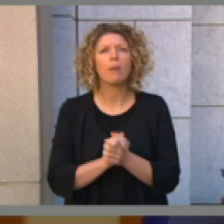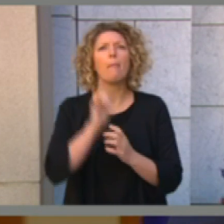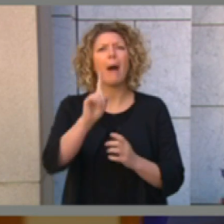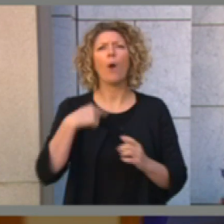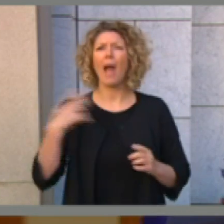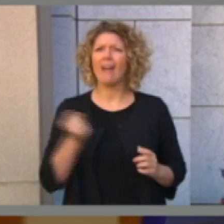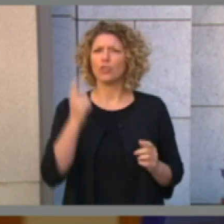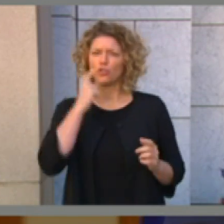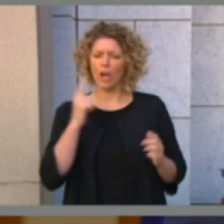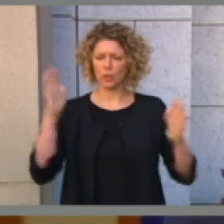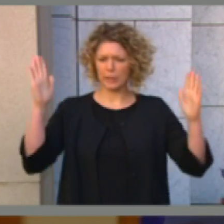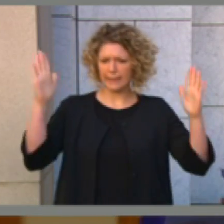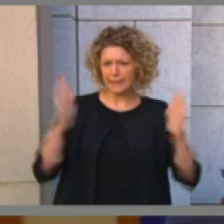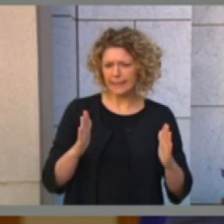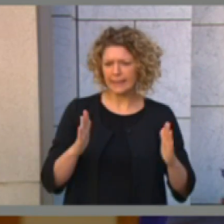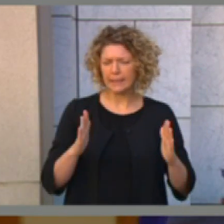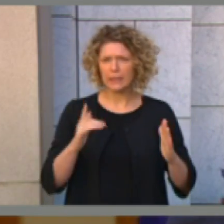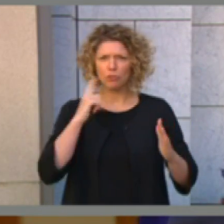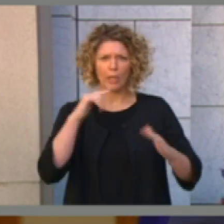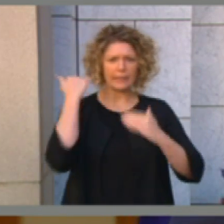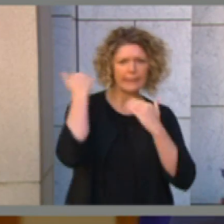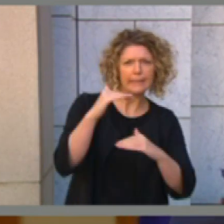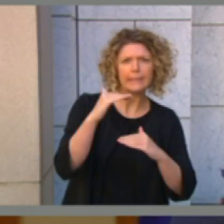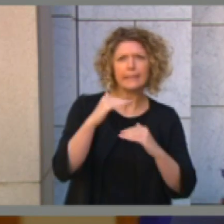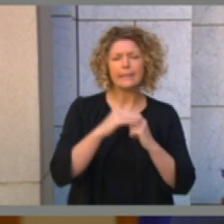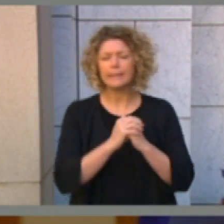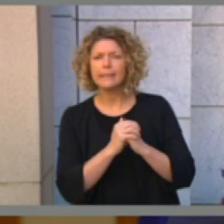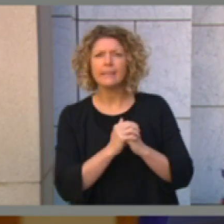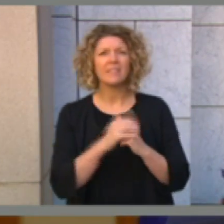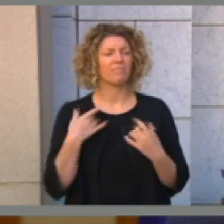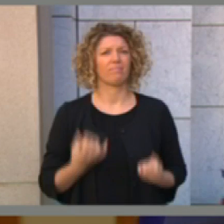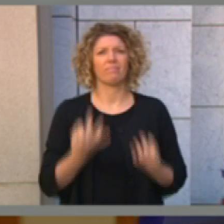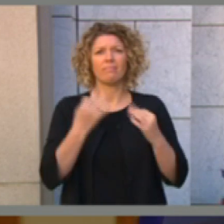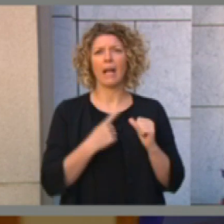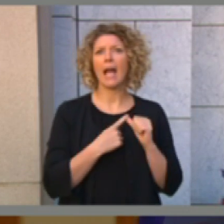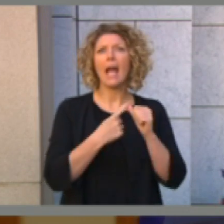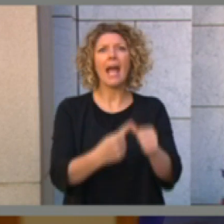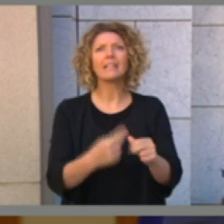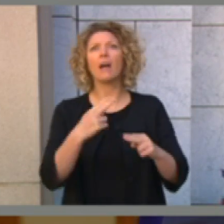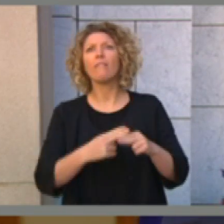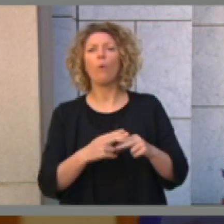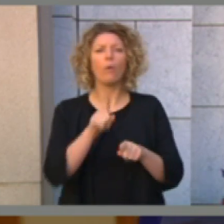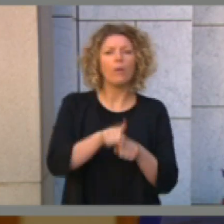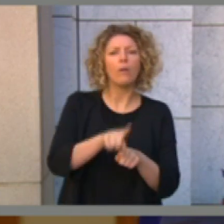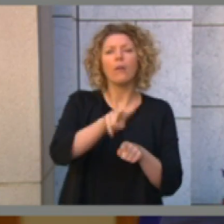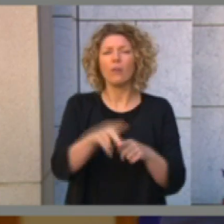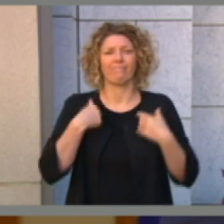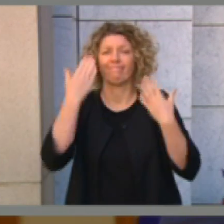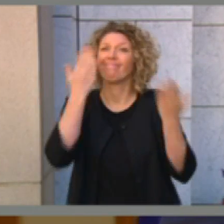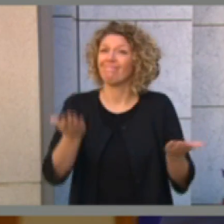sustainable. There is no two-week answer to what we're confronting. There is